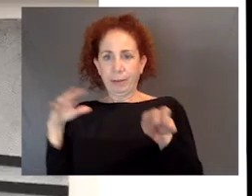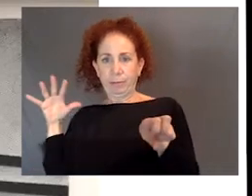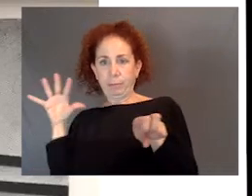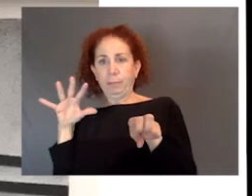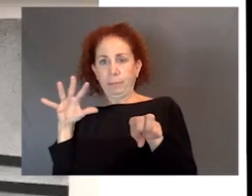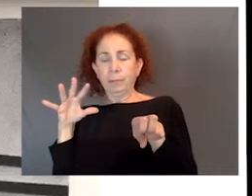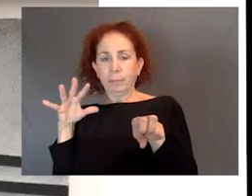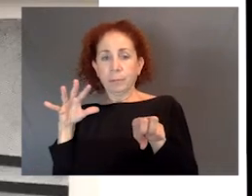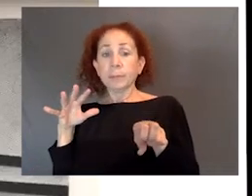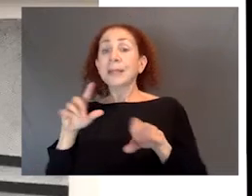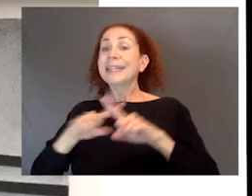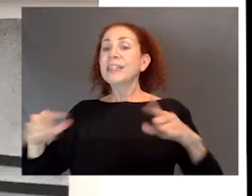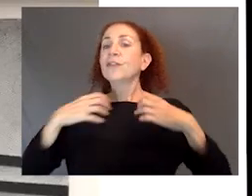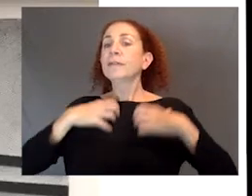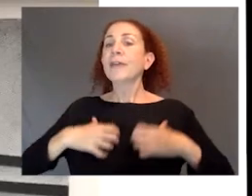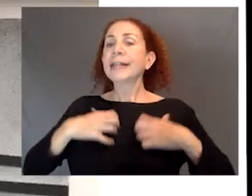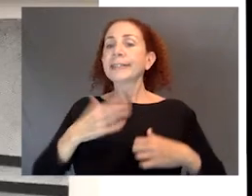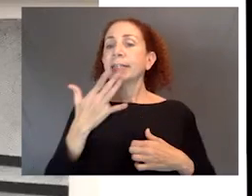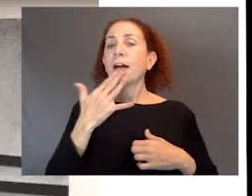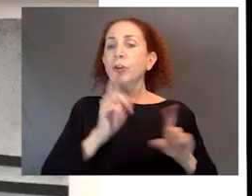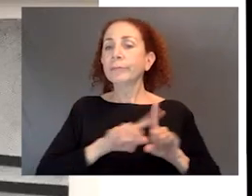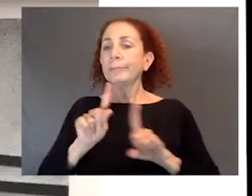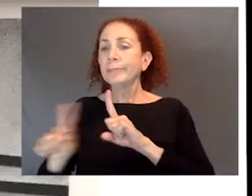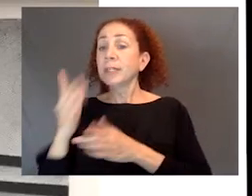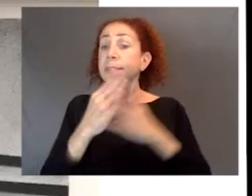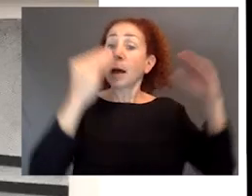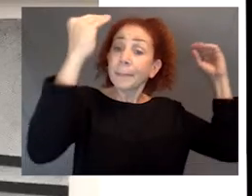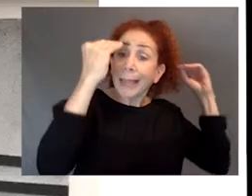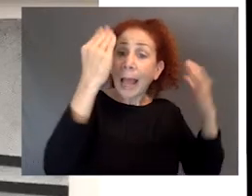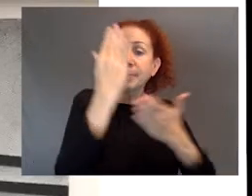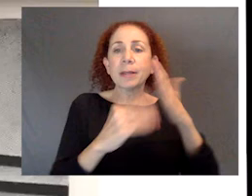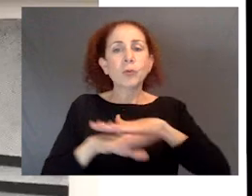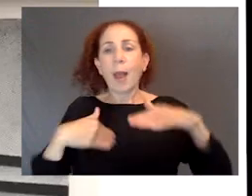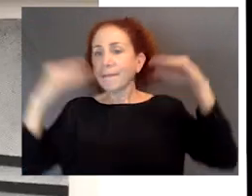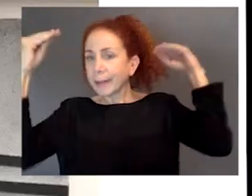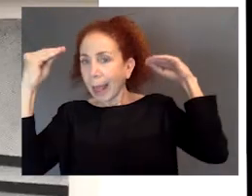They are wearing different colored vests, and some are wearing caps, some are